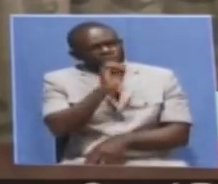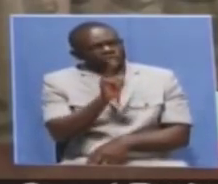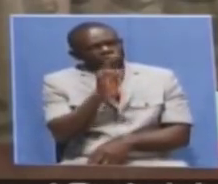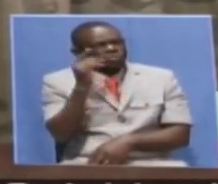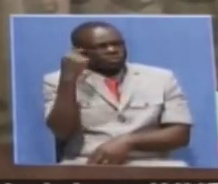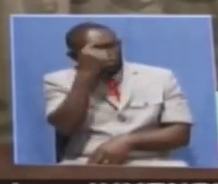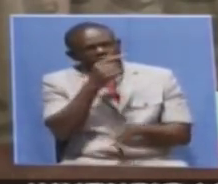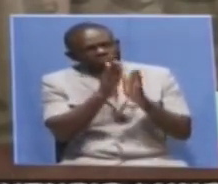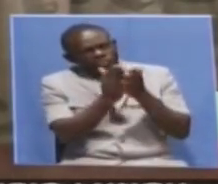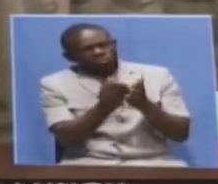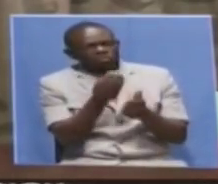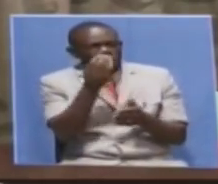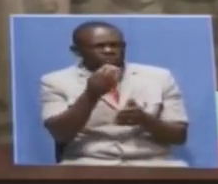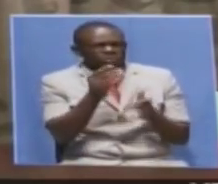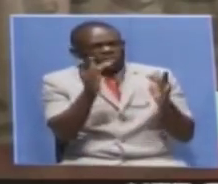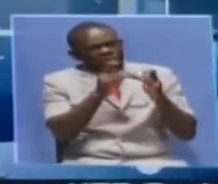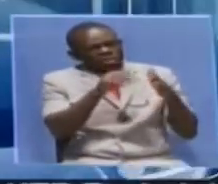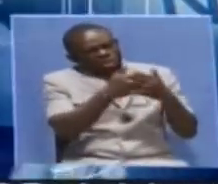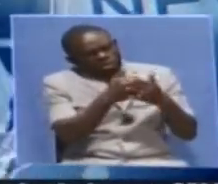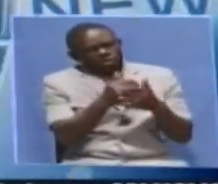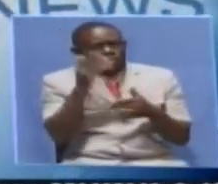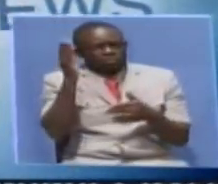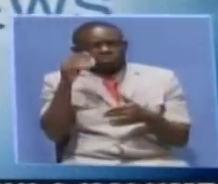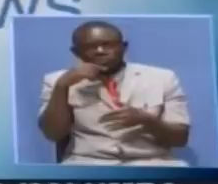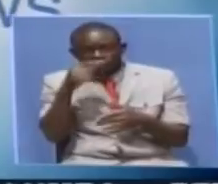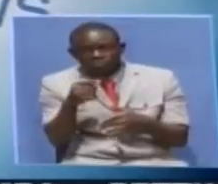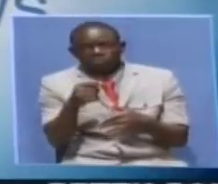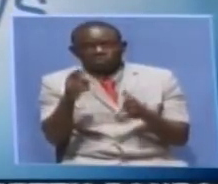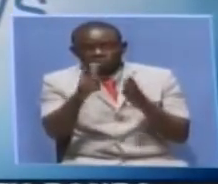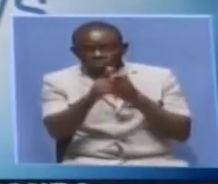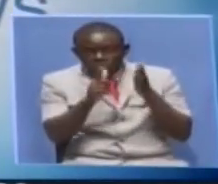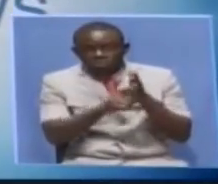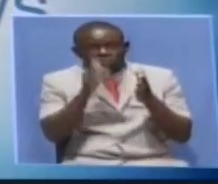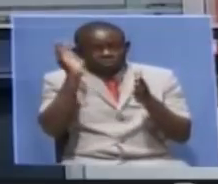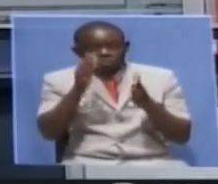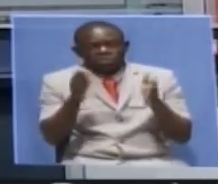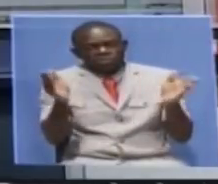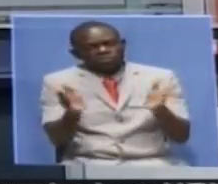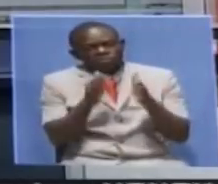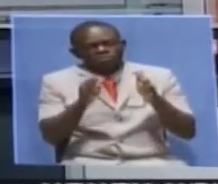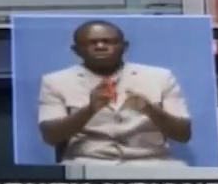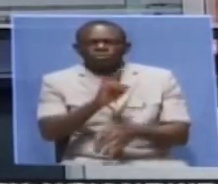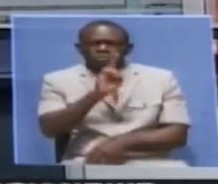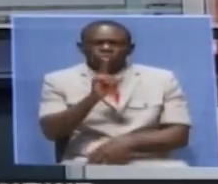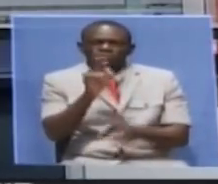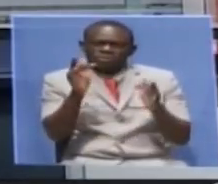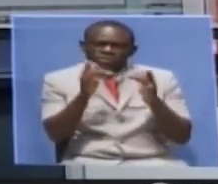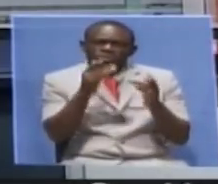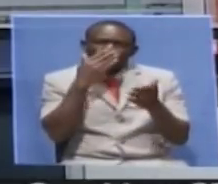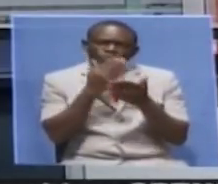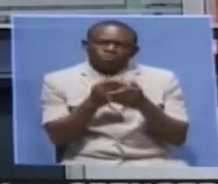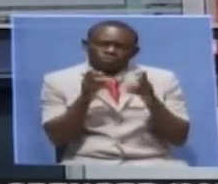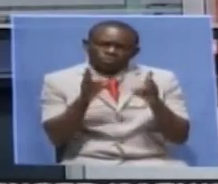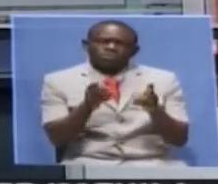Mr. Mushimba said the laws will promote responsible use of electronic media platforms as well as improve the country's economic performance. And finally in the